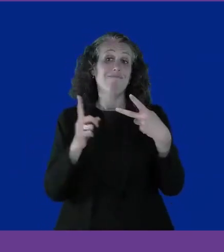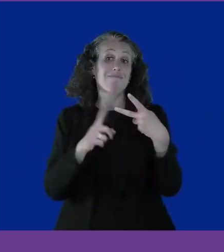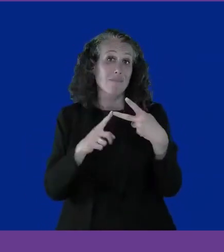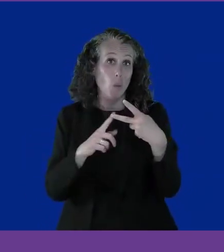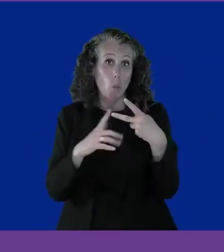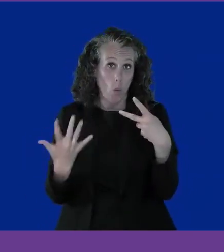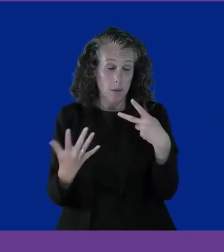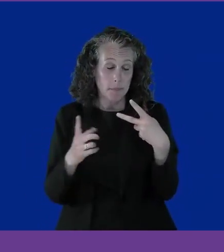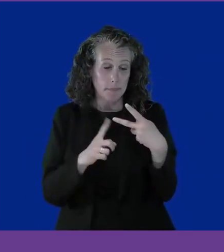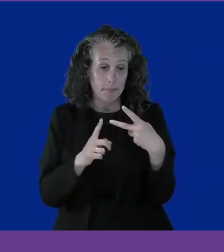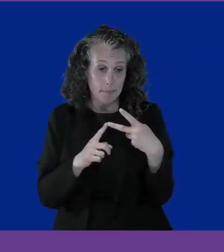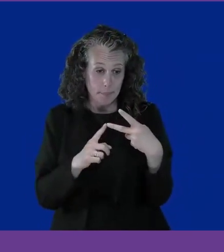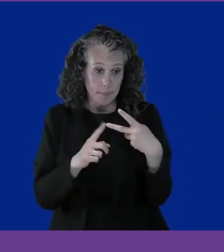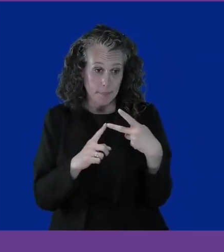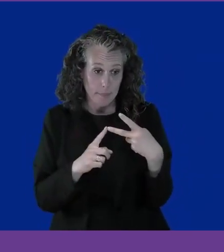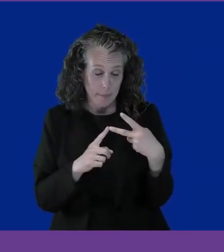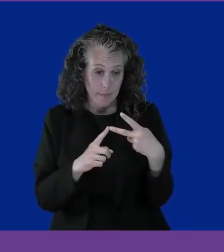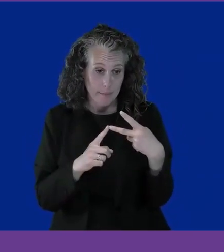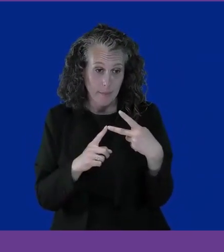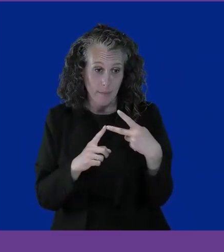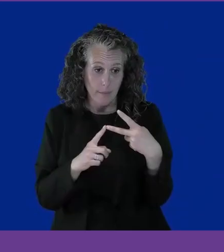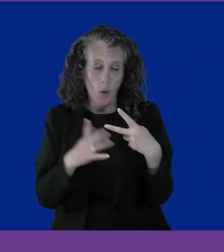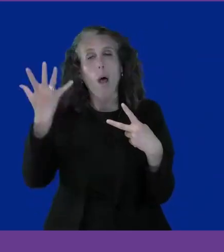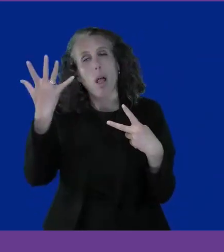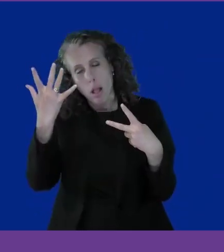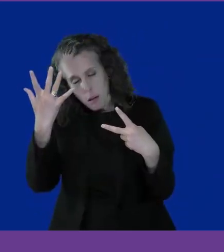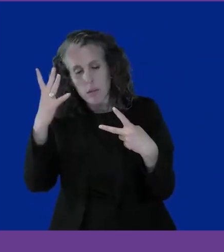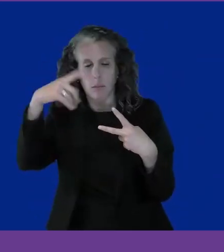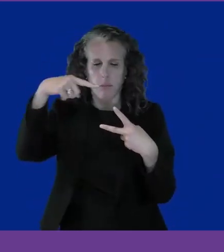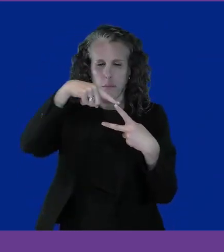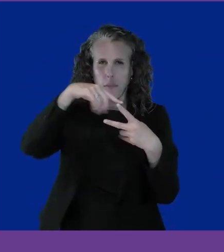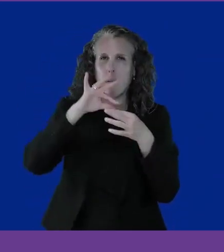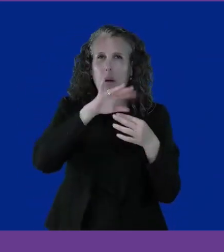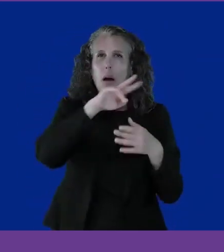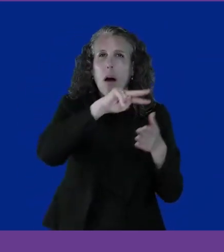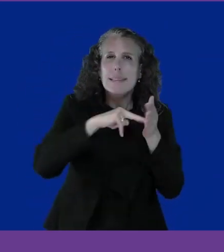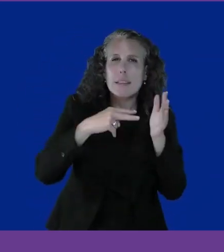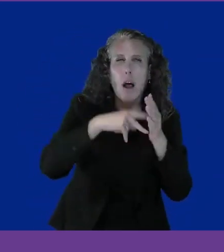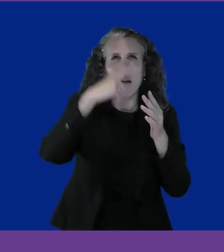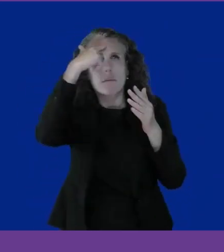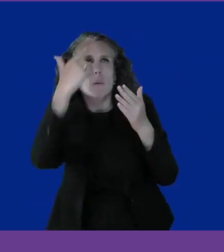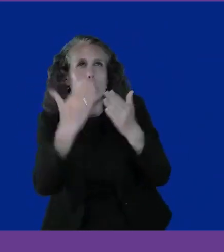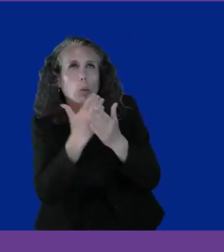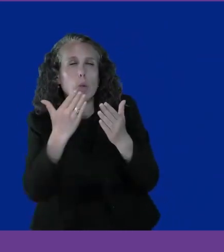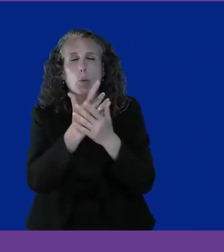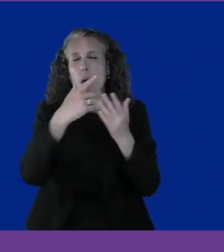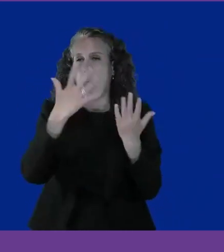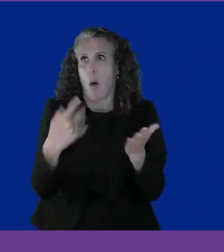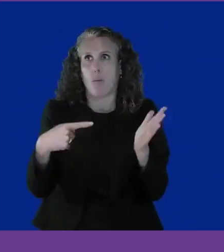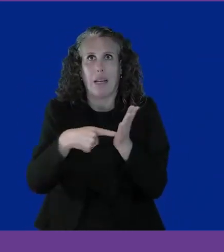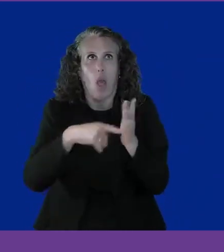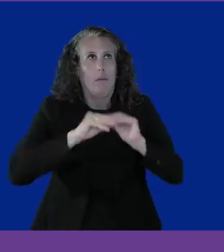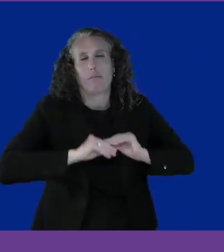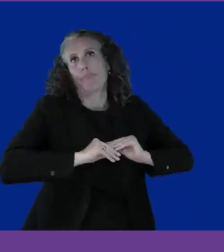was, well, whereas this first one pertained precisely to technological innovation and the pervasive use of technology,